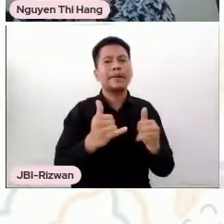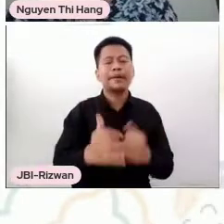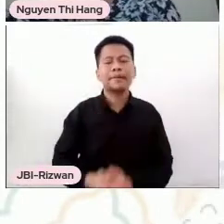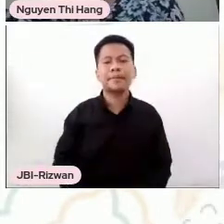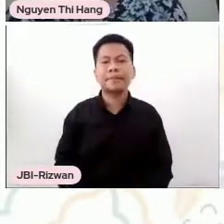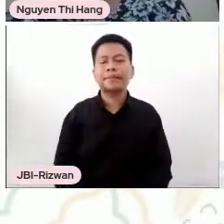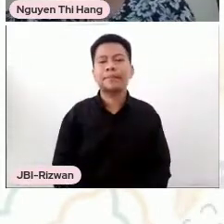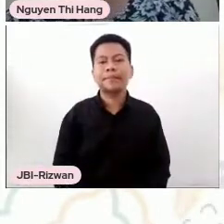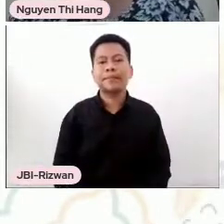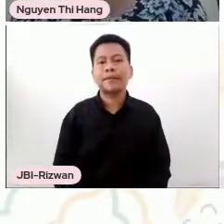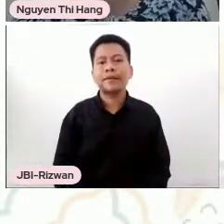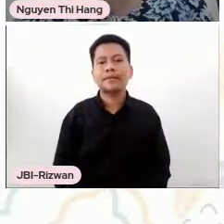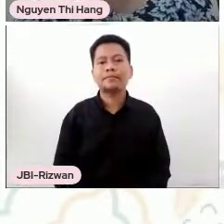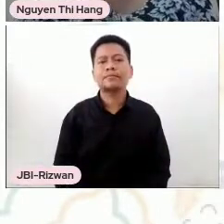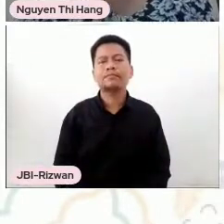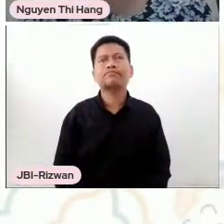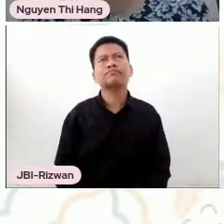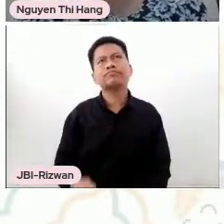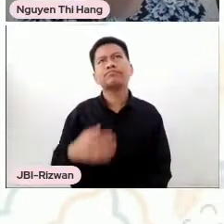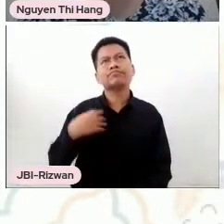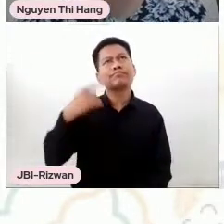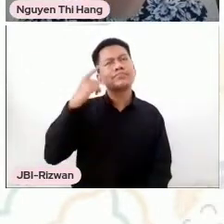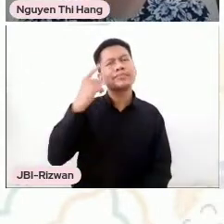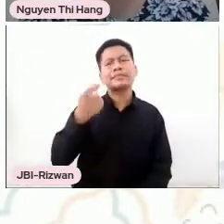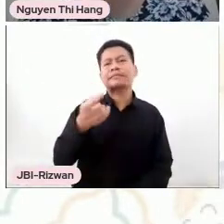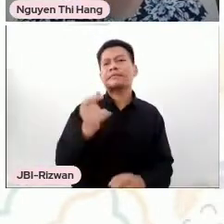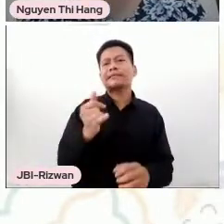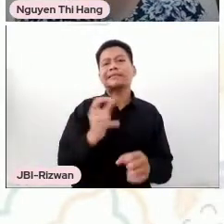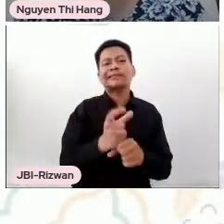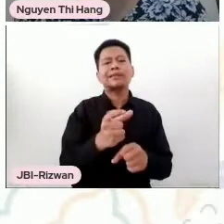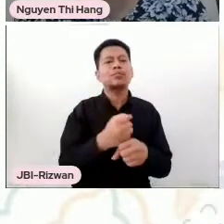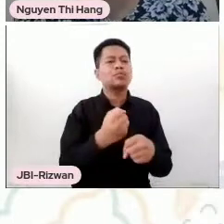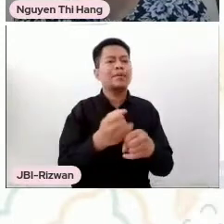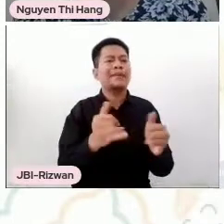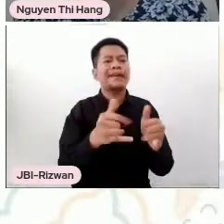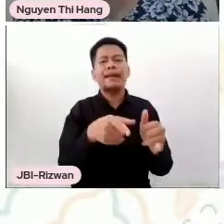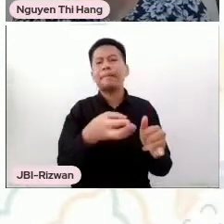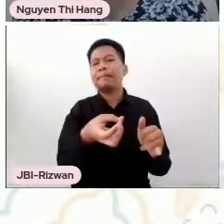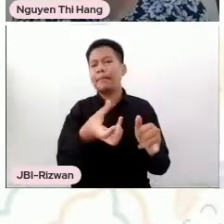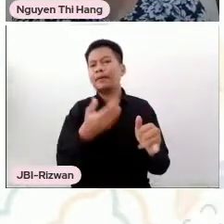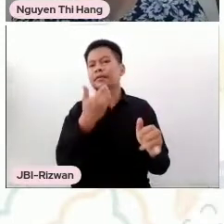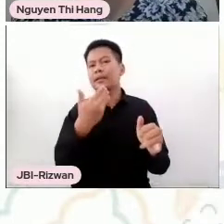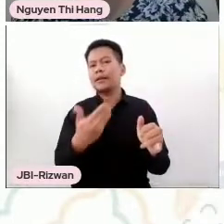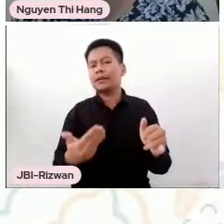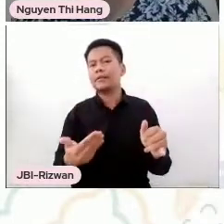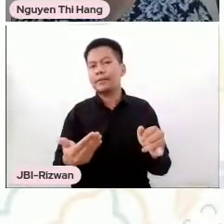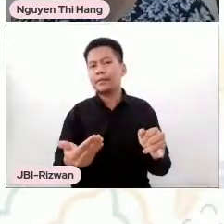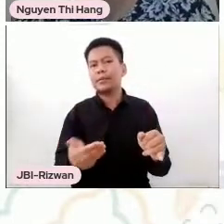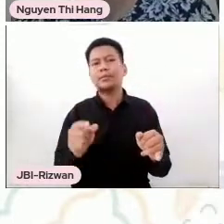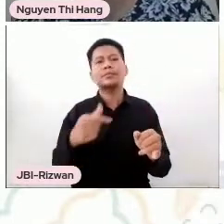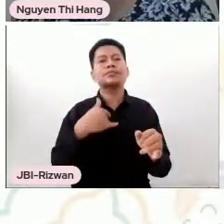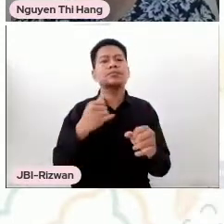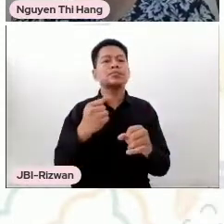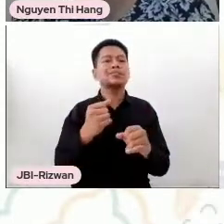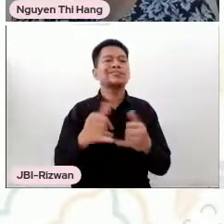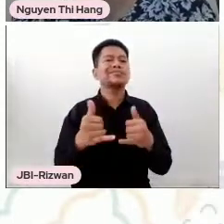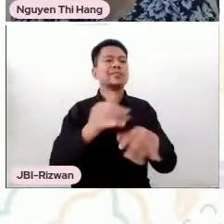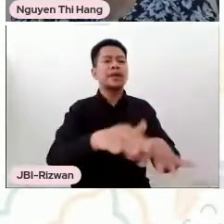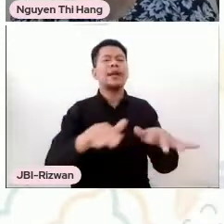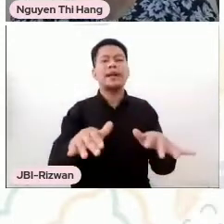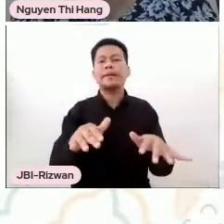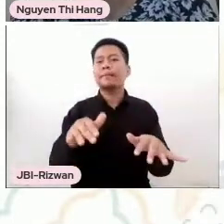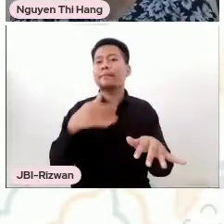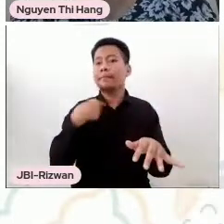I think it's very simple to make the toys for the children, because you can see in the